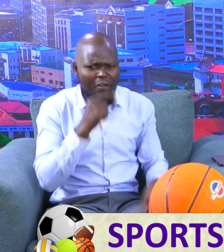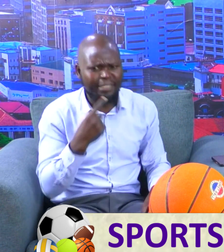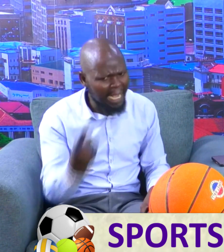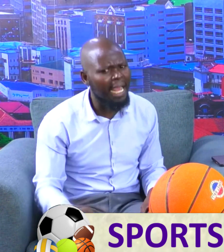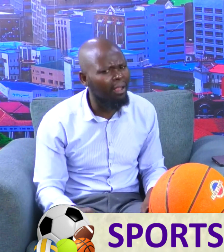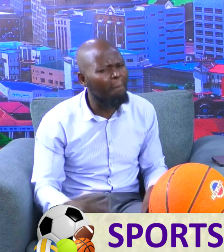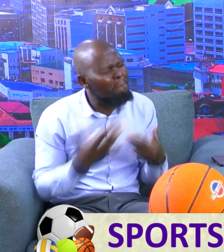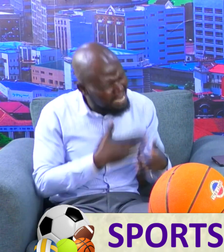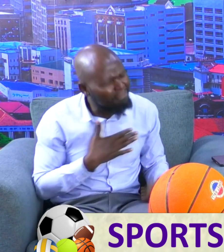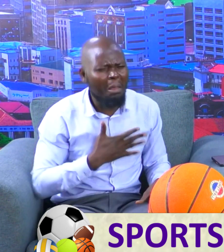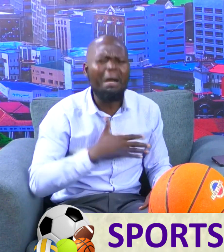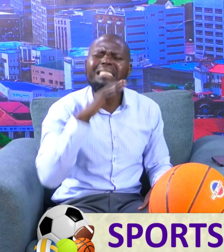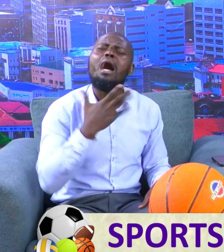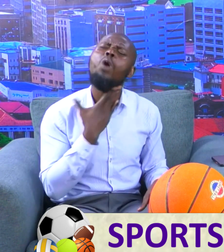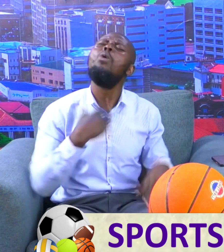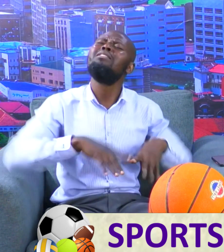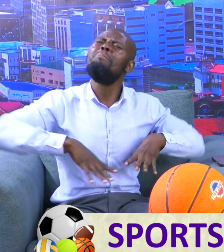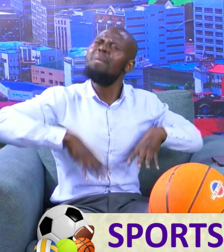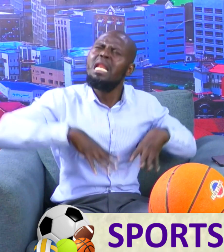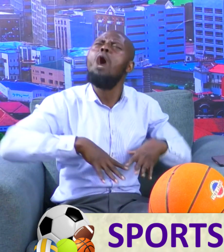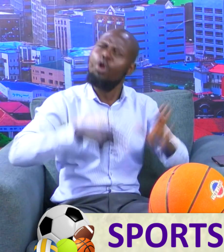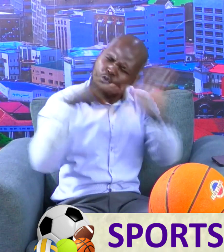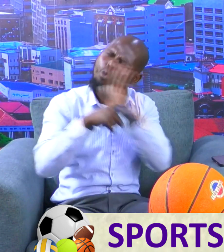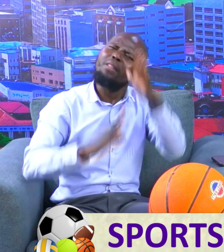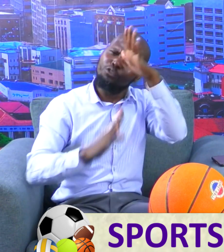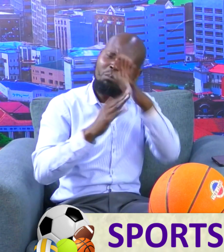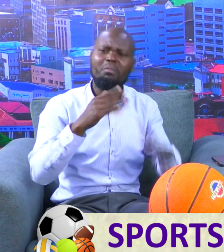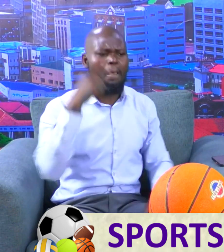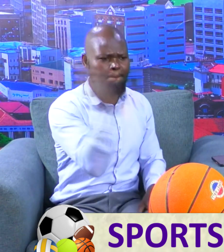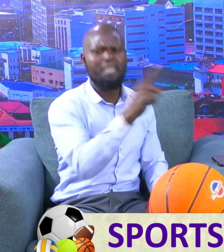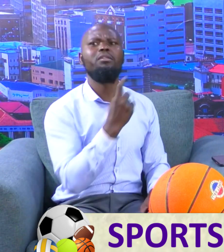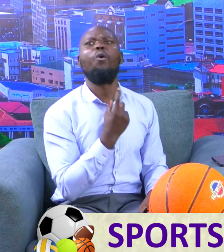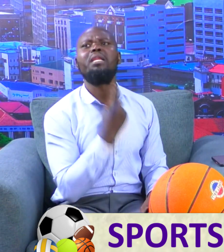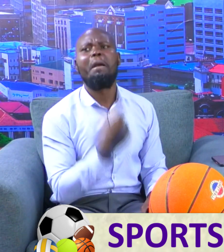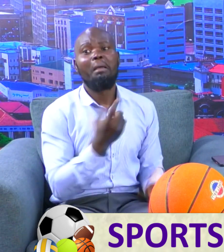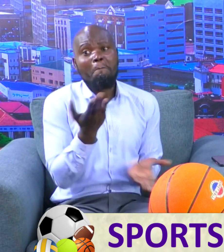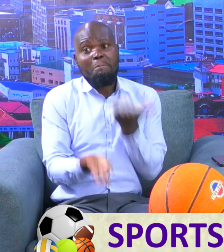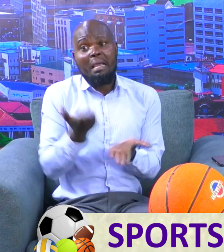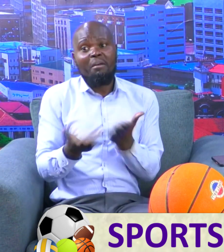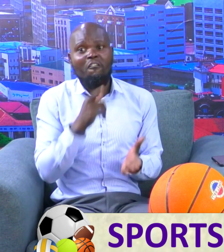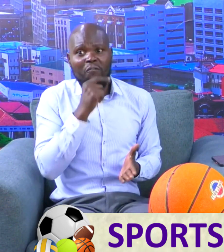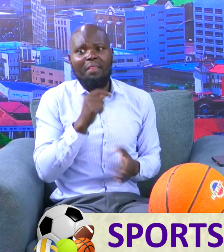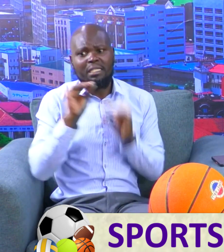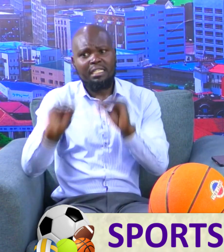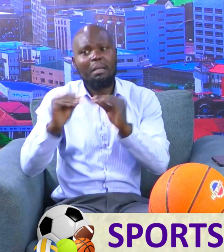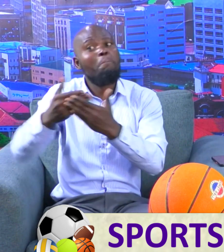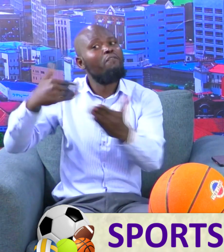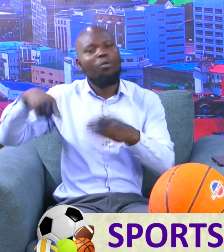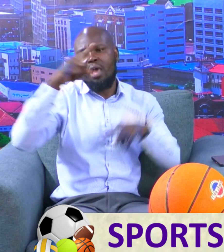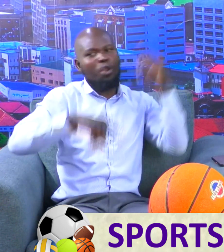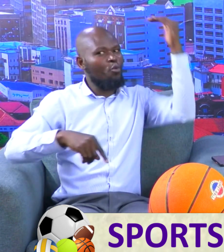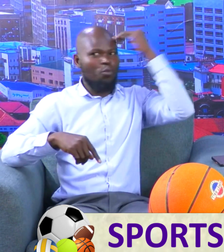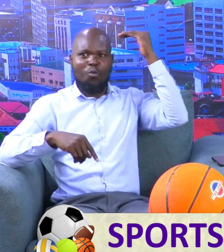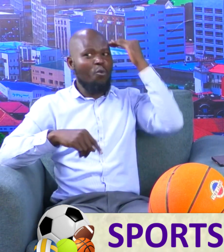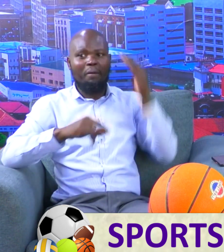and achievements are not the same as Haaland's. So everybody will want to work hard as Haaland, so as maybe to